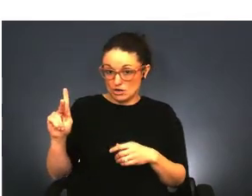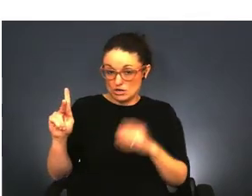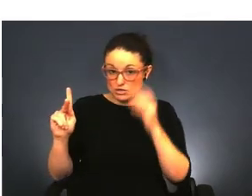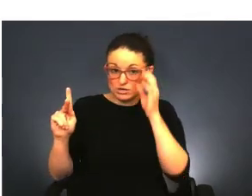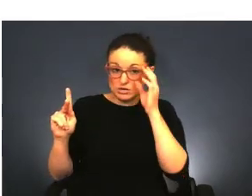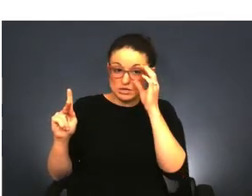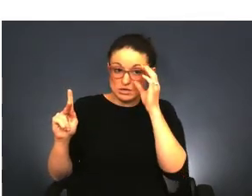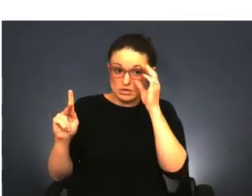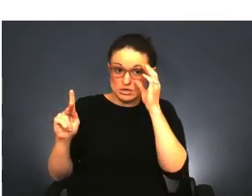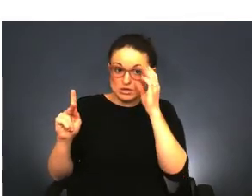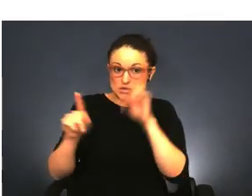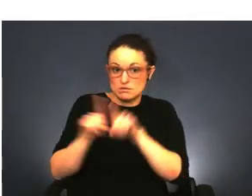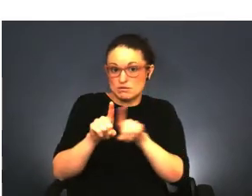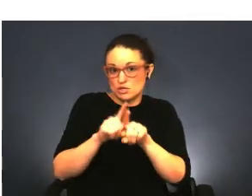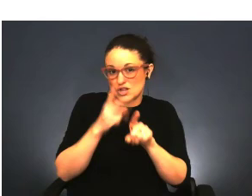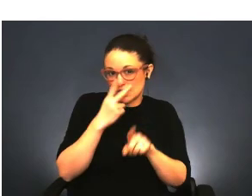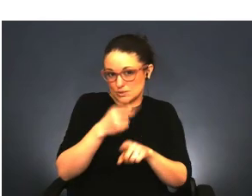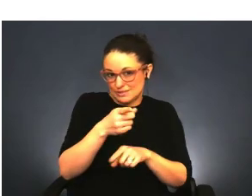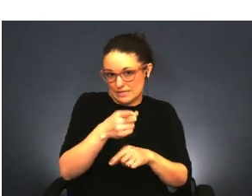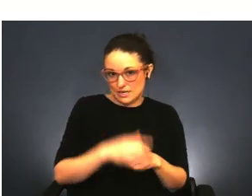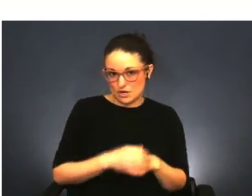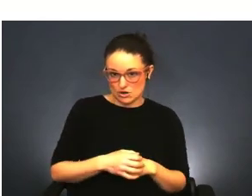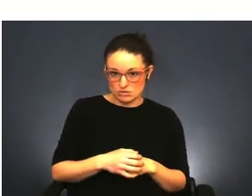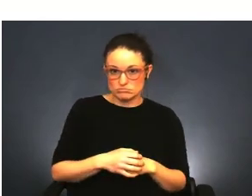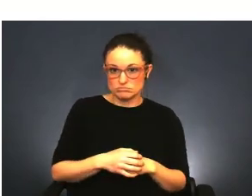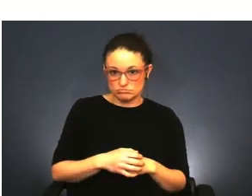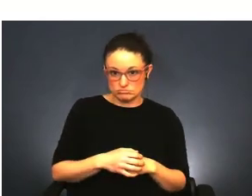then you'll also see it right here.